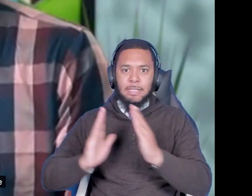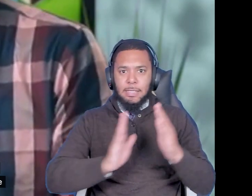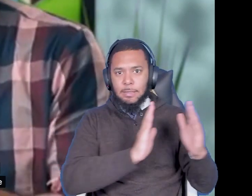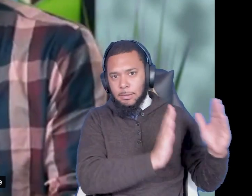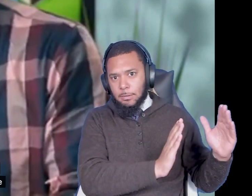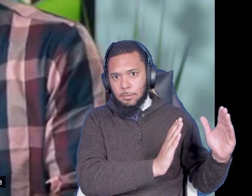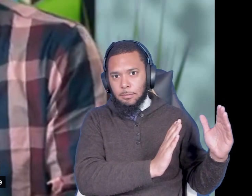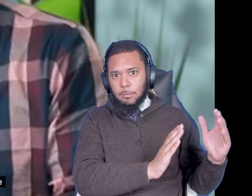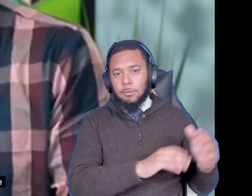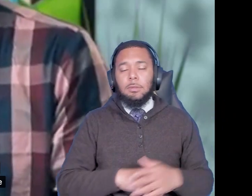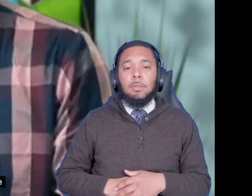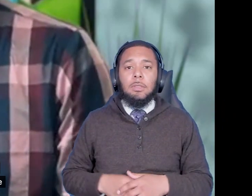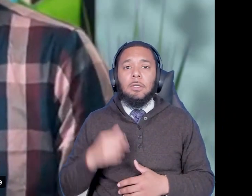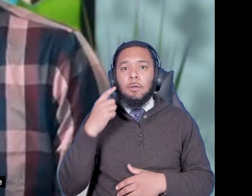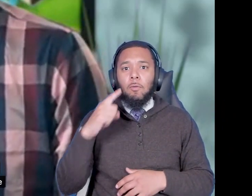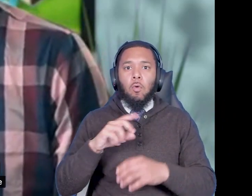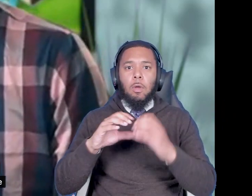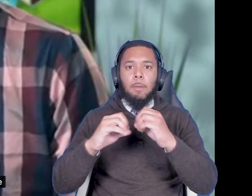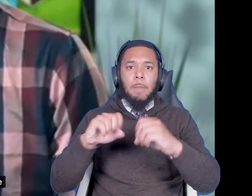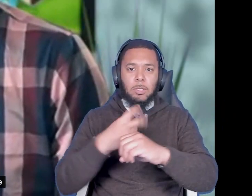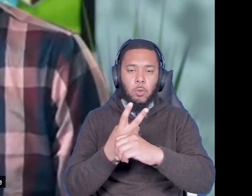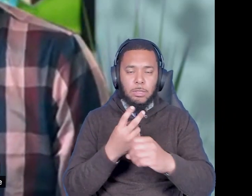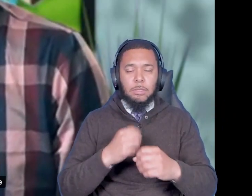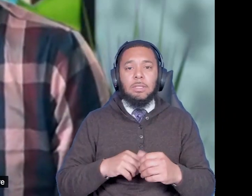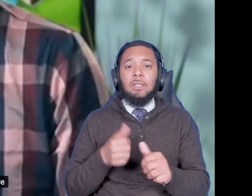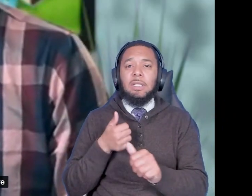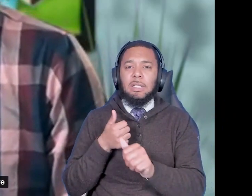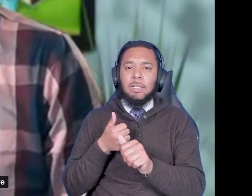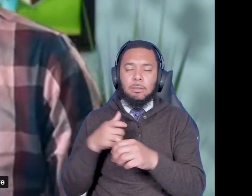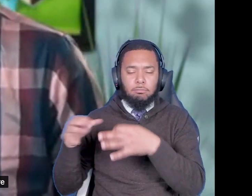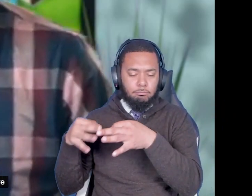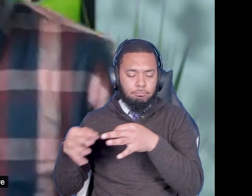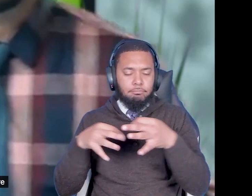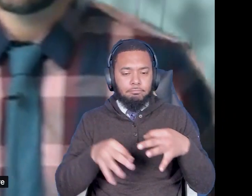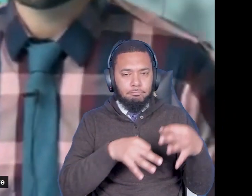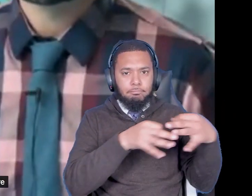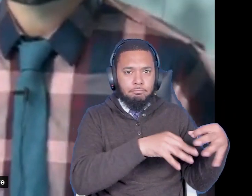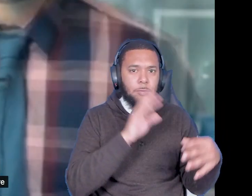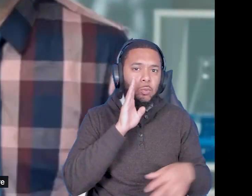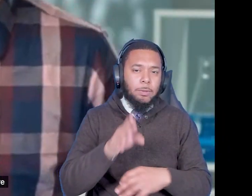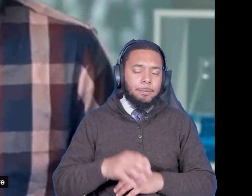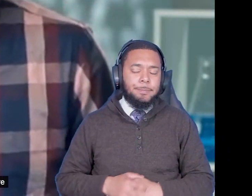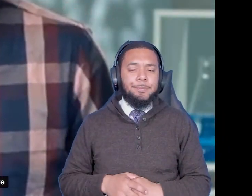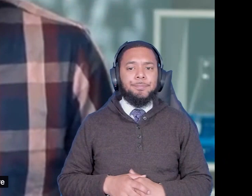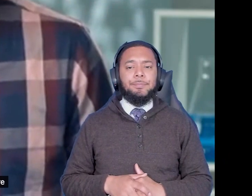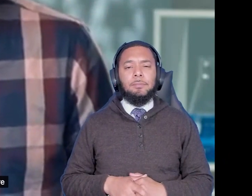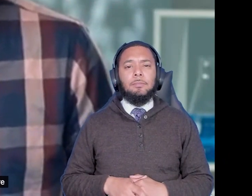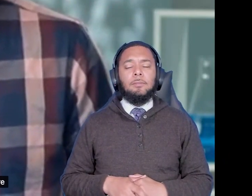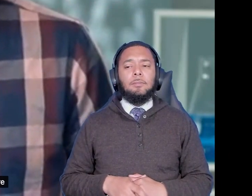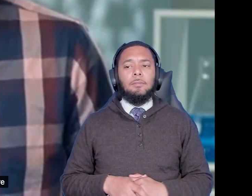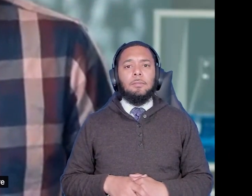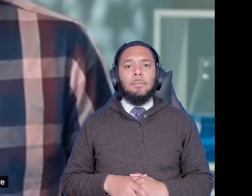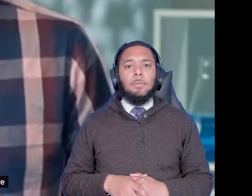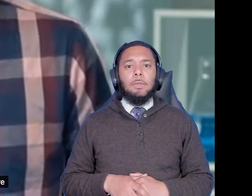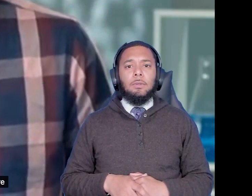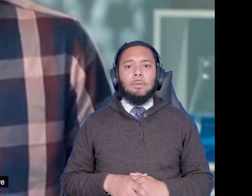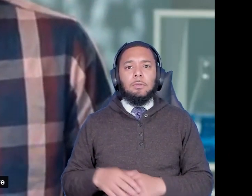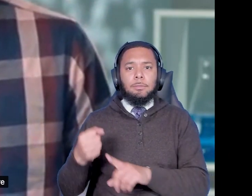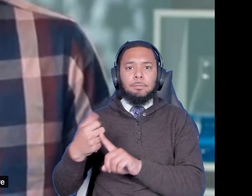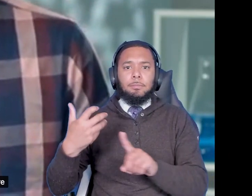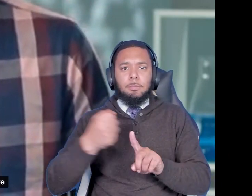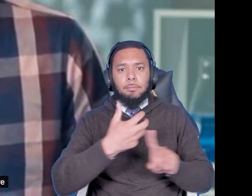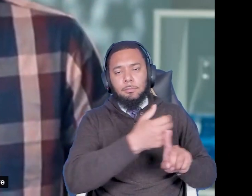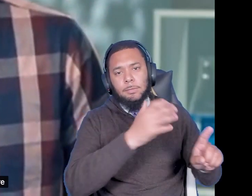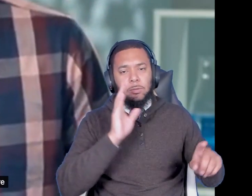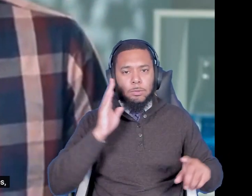mitosis, or four main stages of mitosis, and we're going to look at each one of those individually. So if we're talking